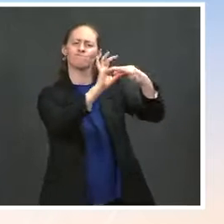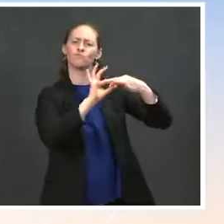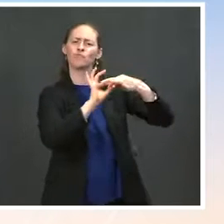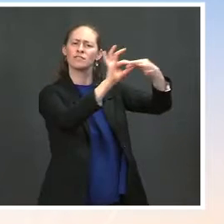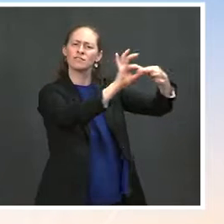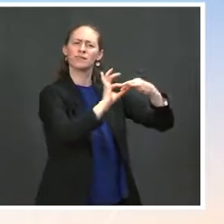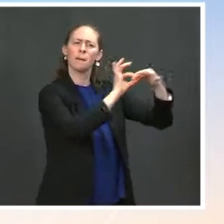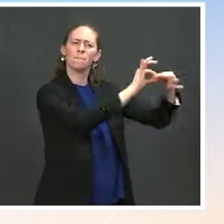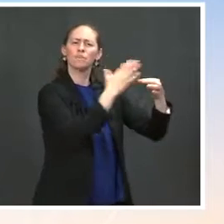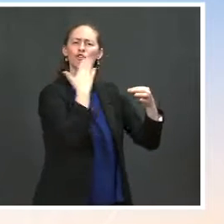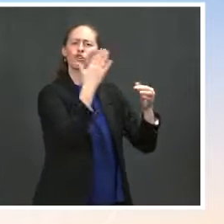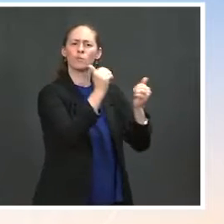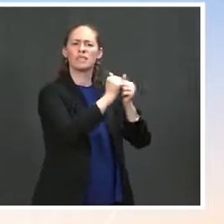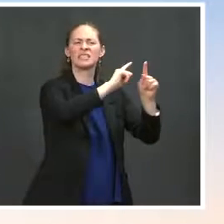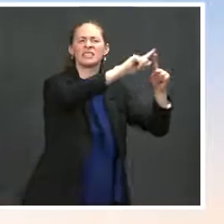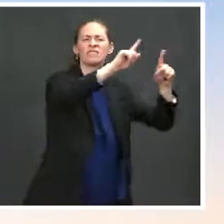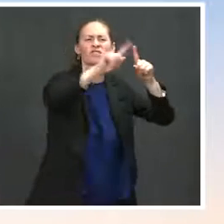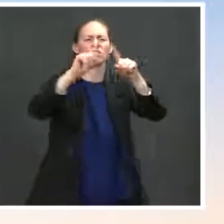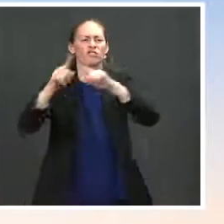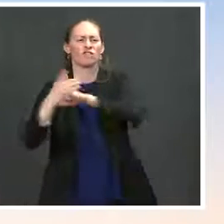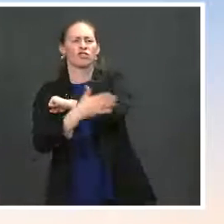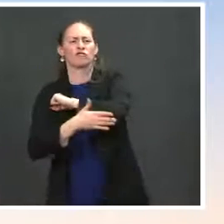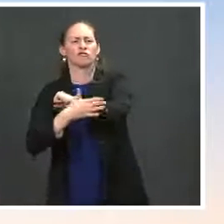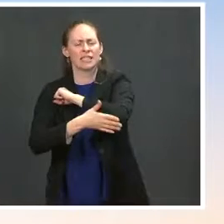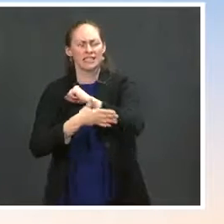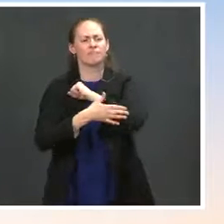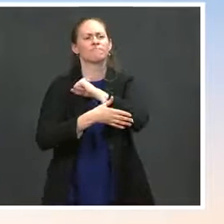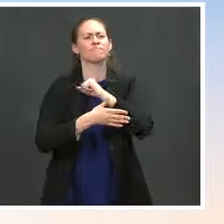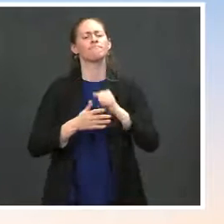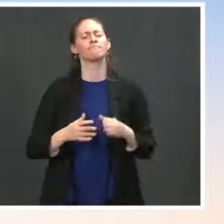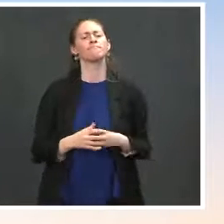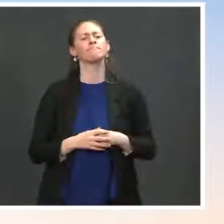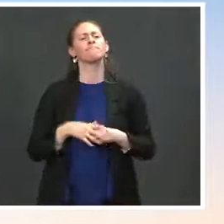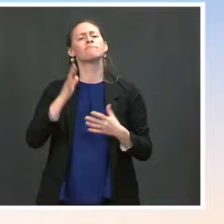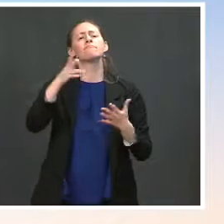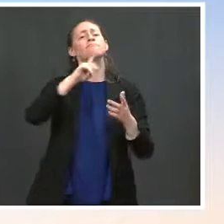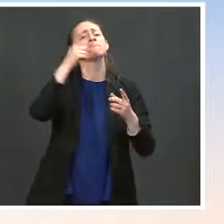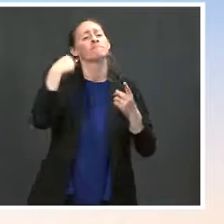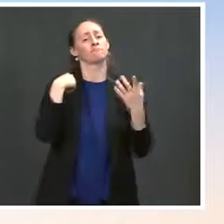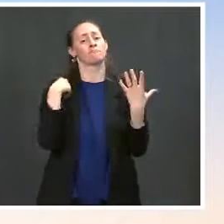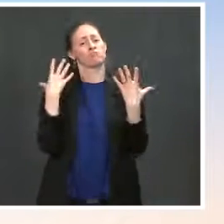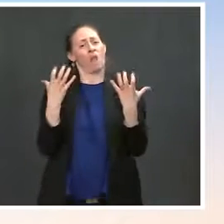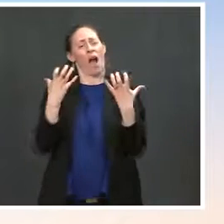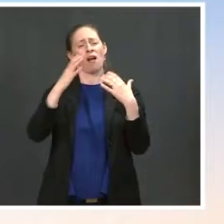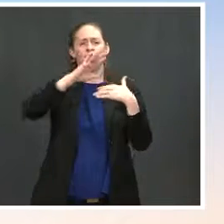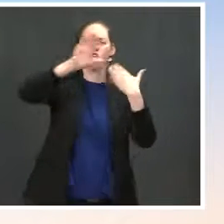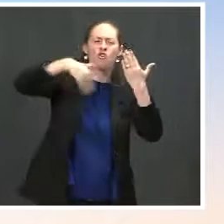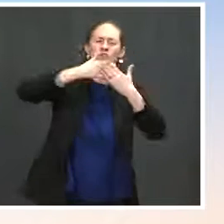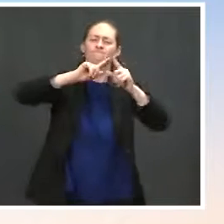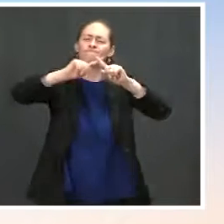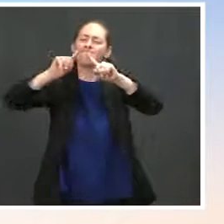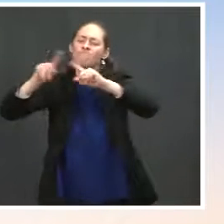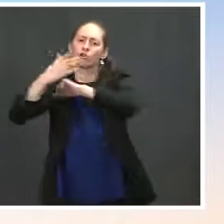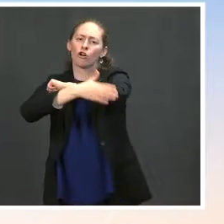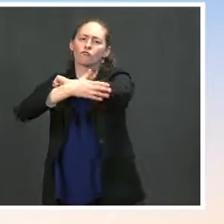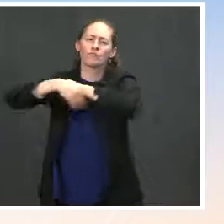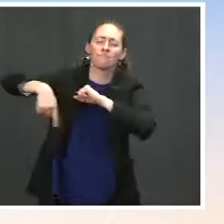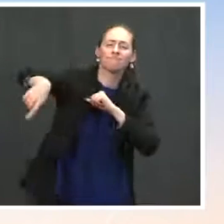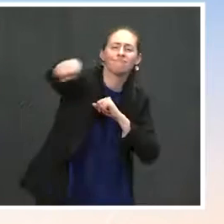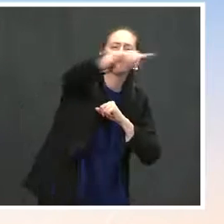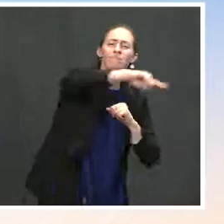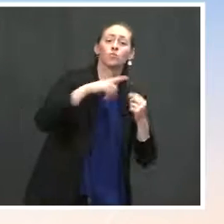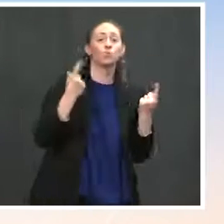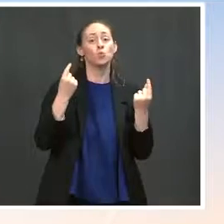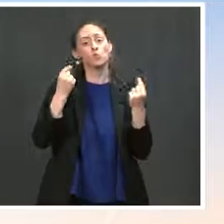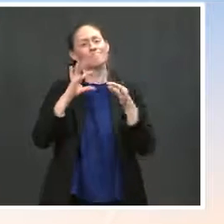the fact that this is multilateral, that we need to bring all the countries of the world to the table, and we all need to raise